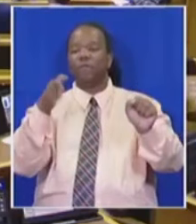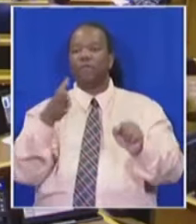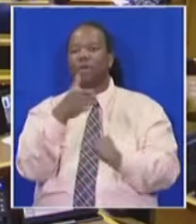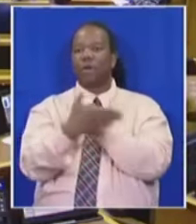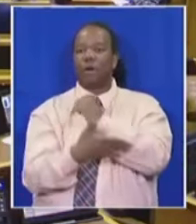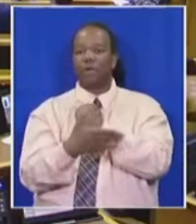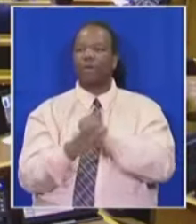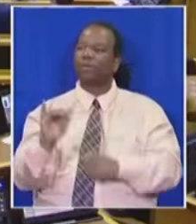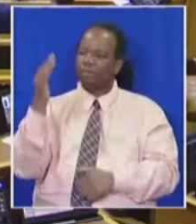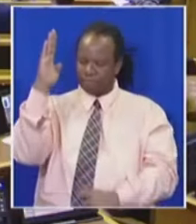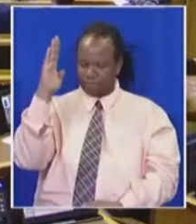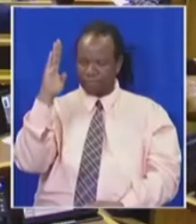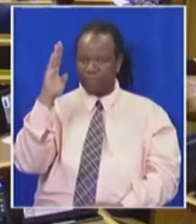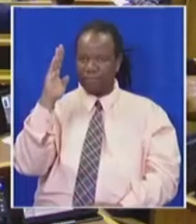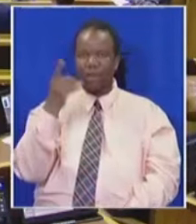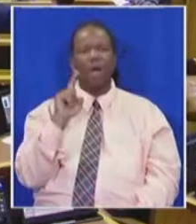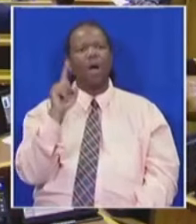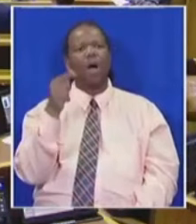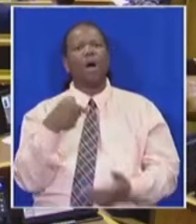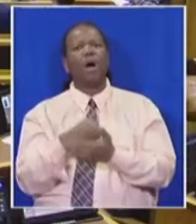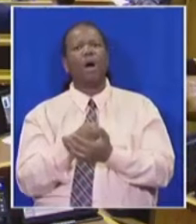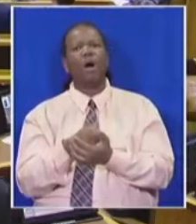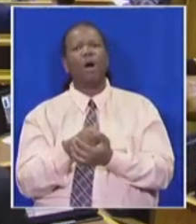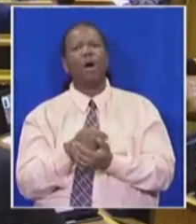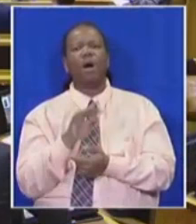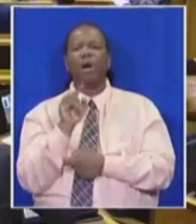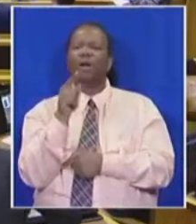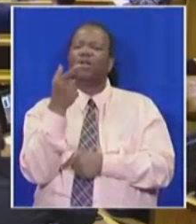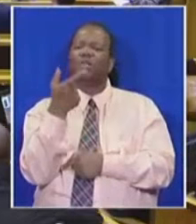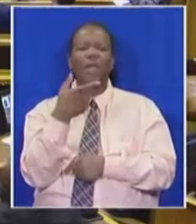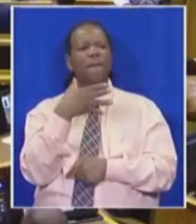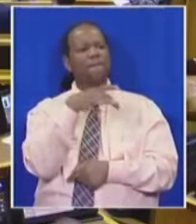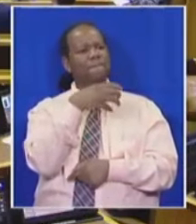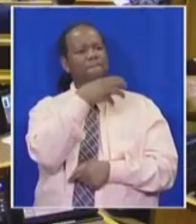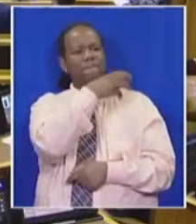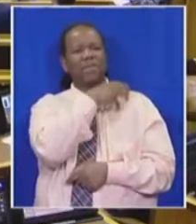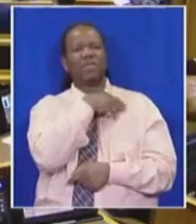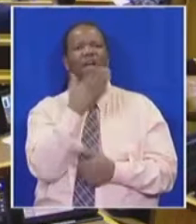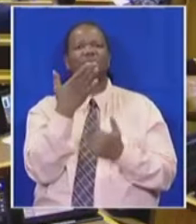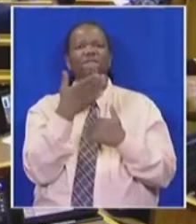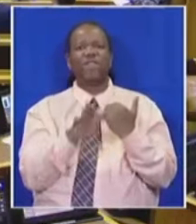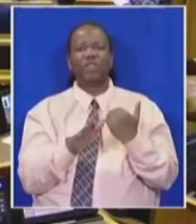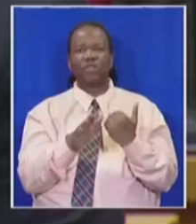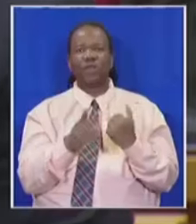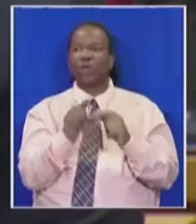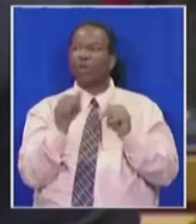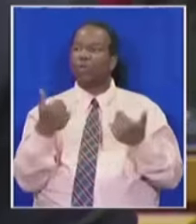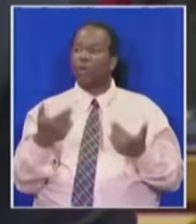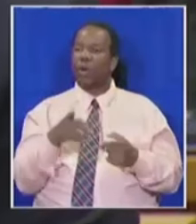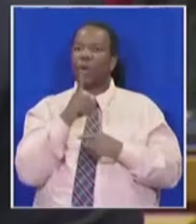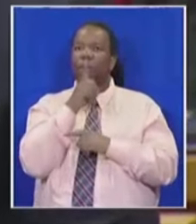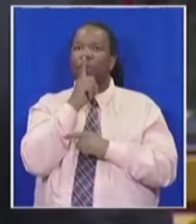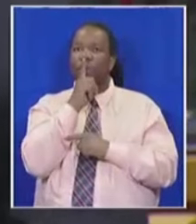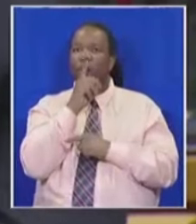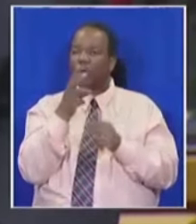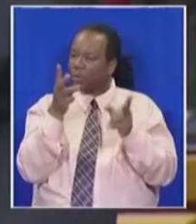Yes, Honourable Member. Arising Rule 14L. House Chair, when the Minister was speaking, you made the House go quiet so that we had to listen to